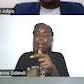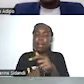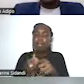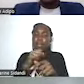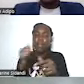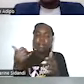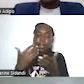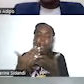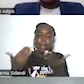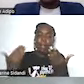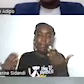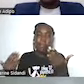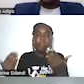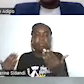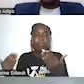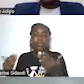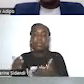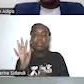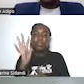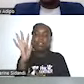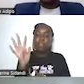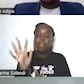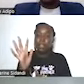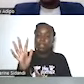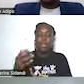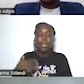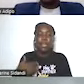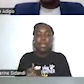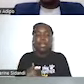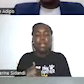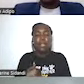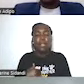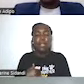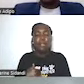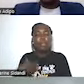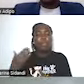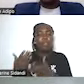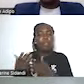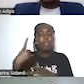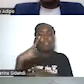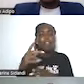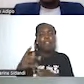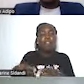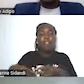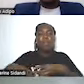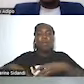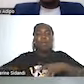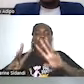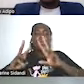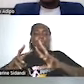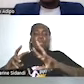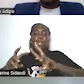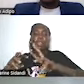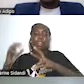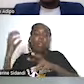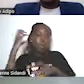courses into like 5. They have administrative skills. Now, for the Pathway Service Solutions